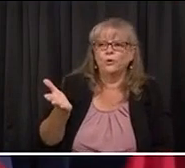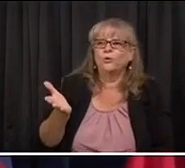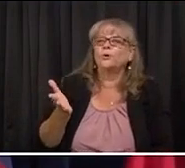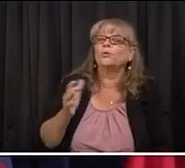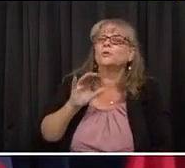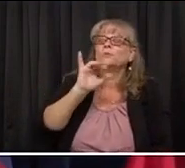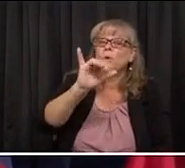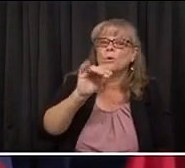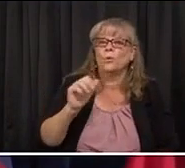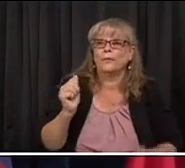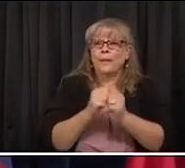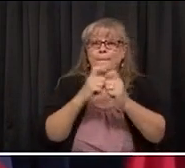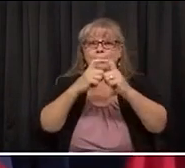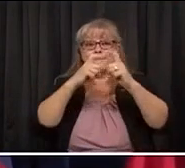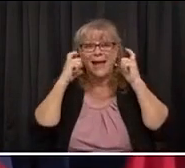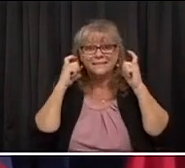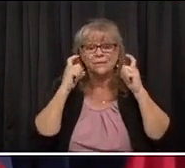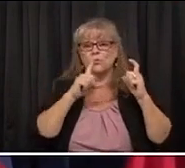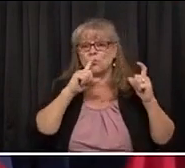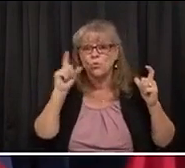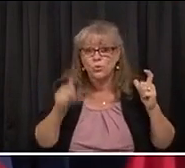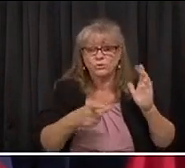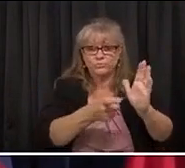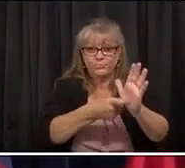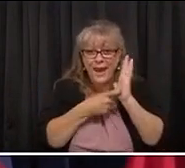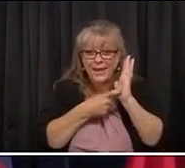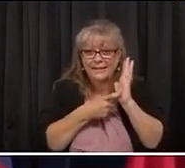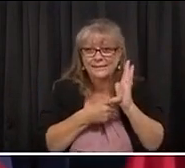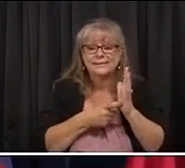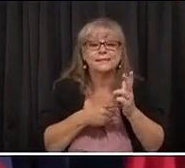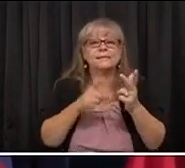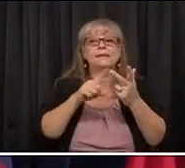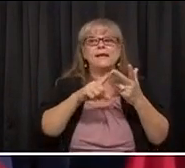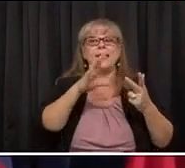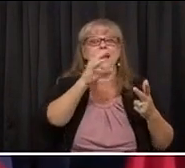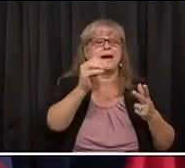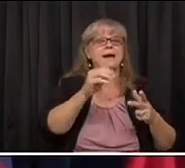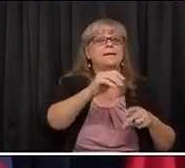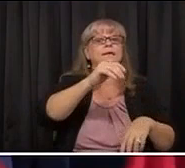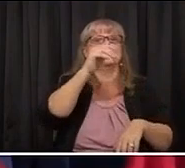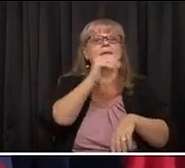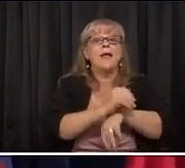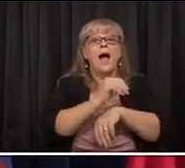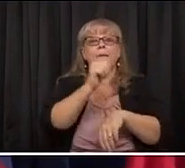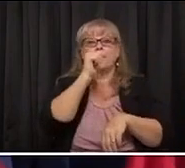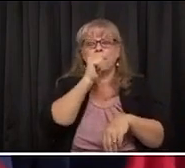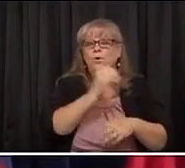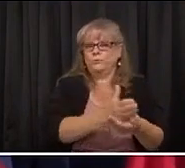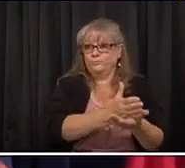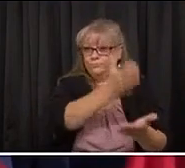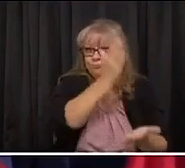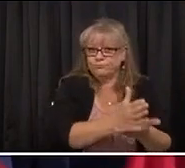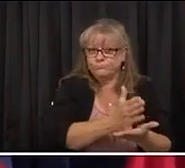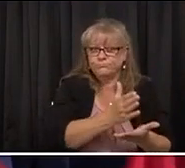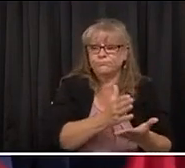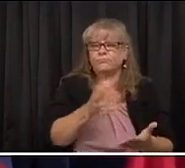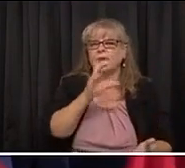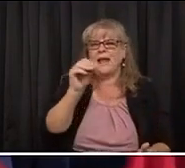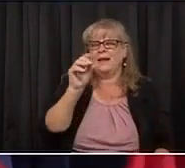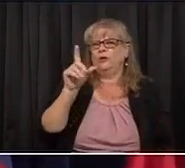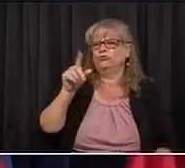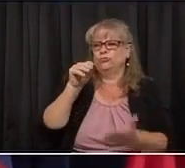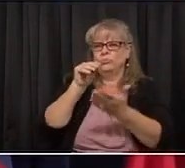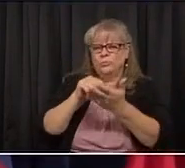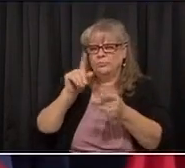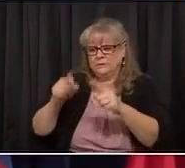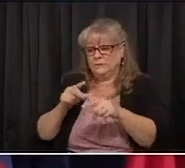at the mobility data for bars, the information from tracking and tracing about where people were getting it in connections to private parties